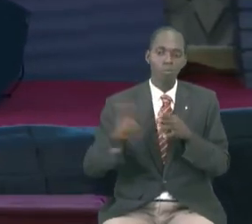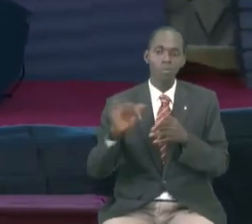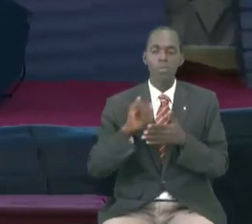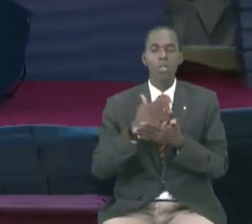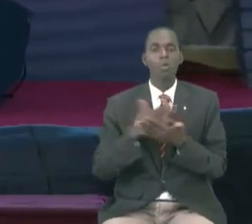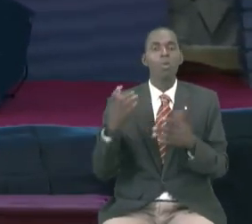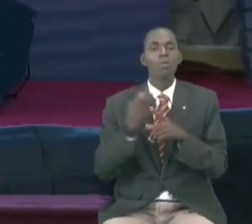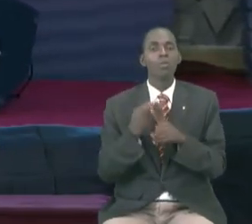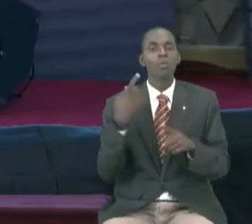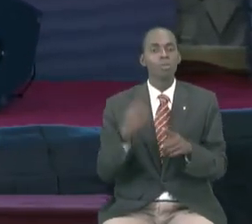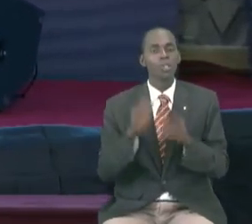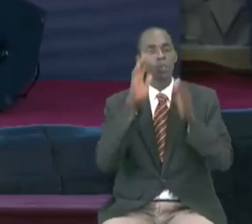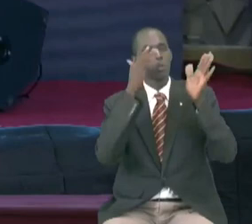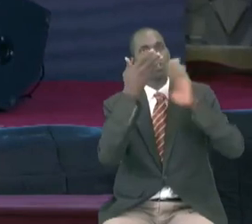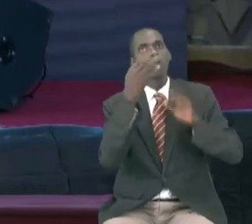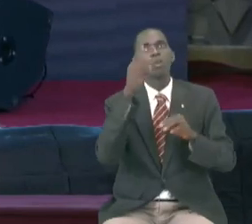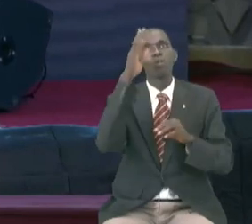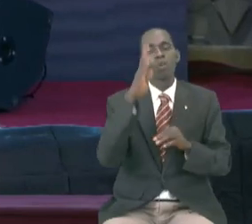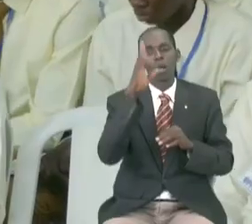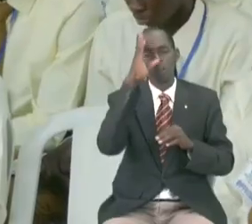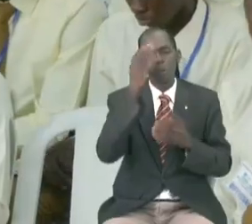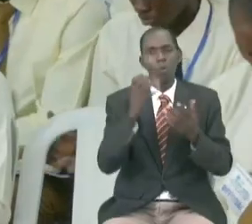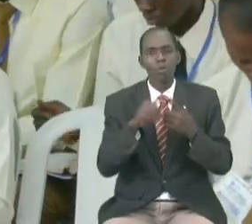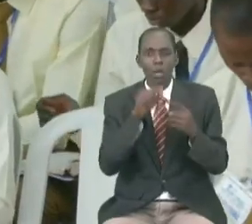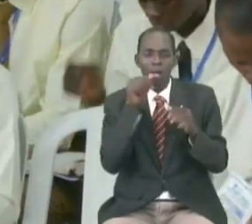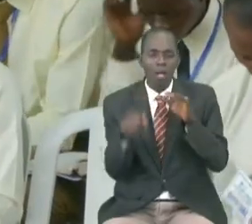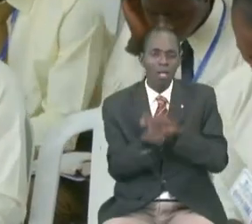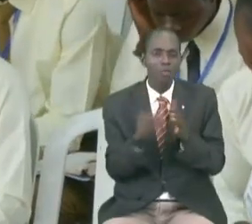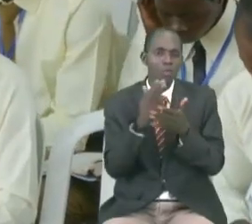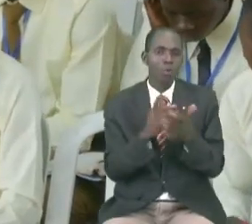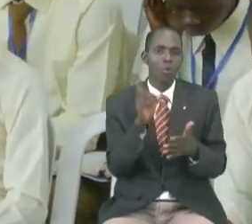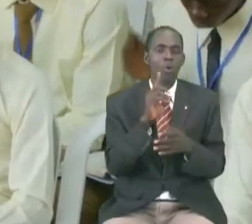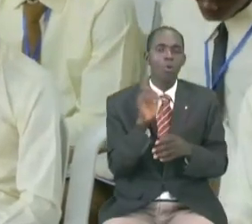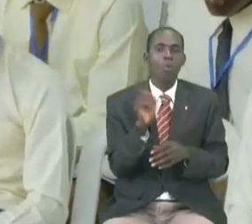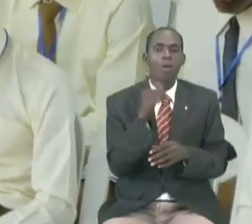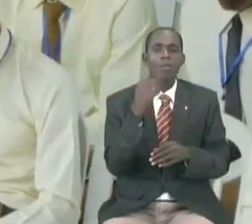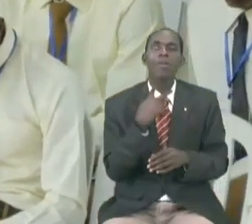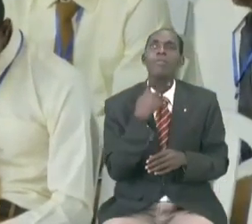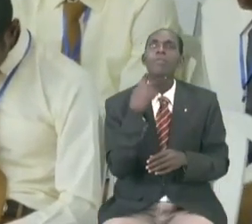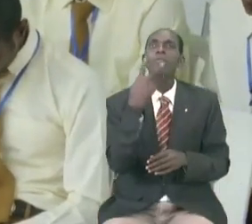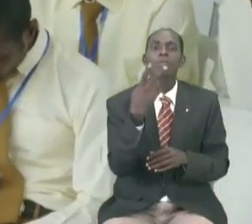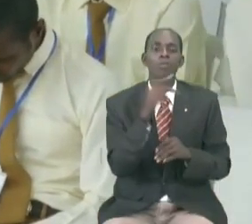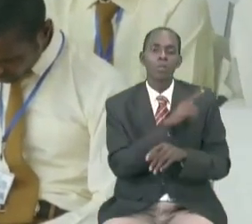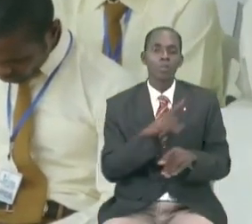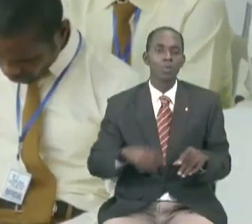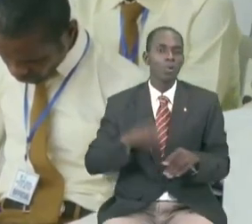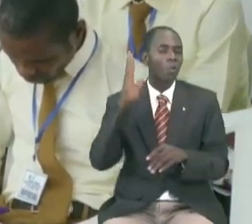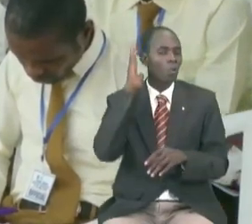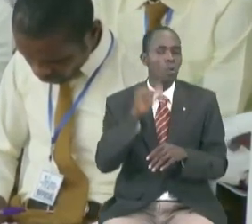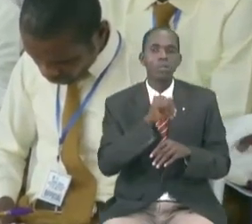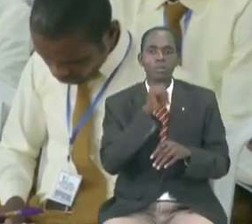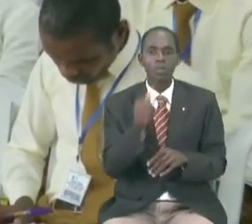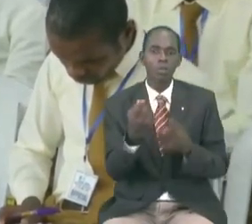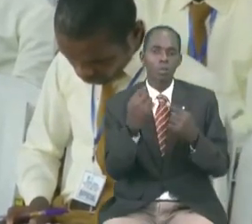reach him. Then we're told in verse 4, it says, but the Lord sent out a